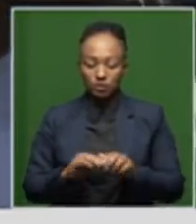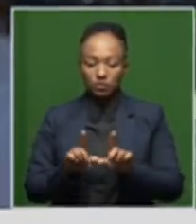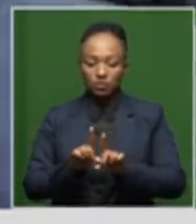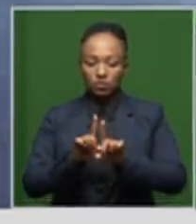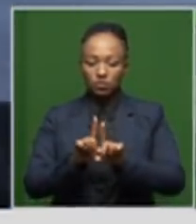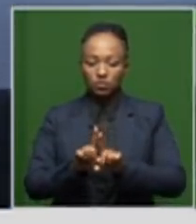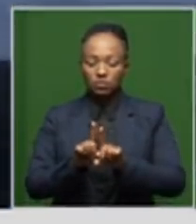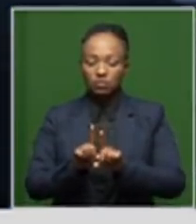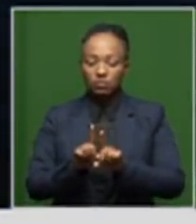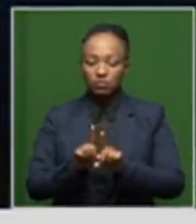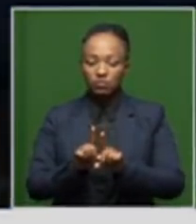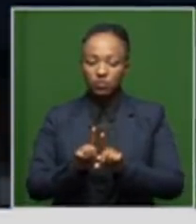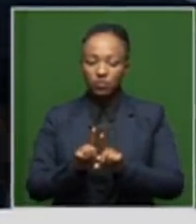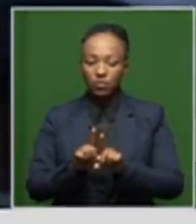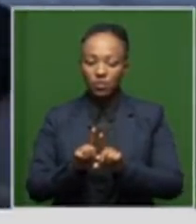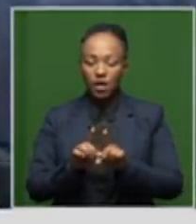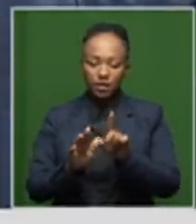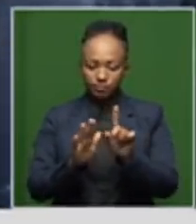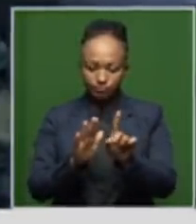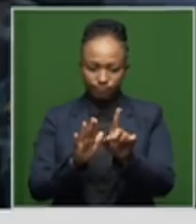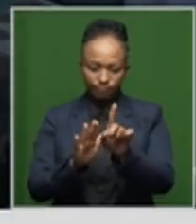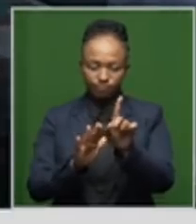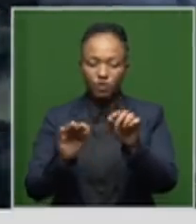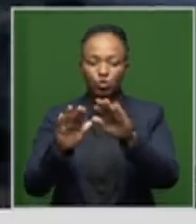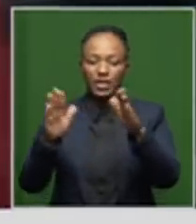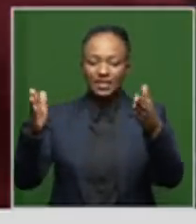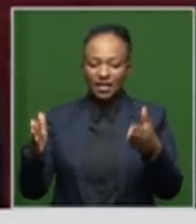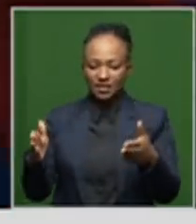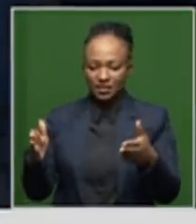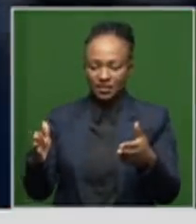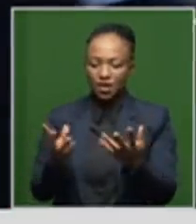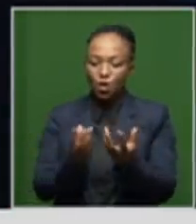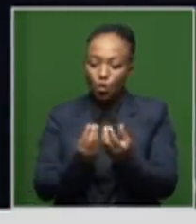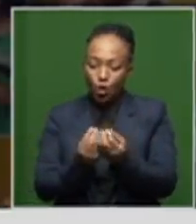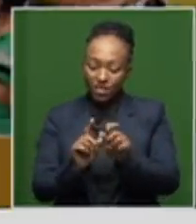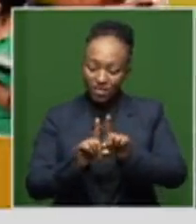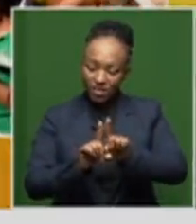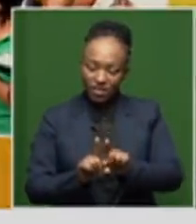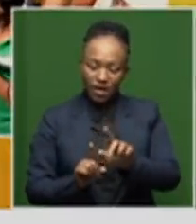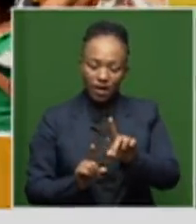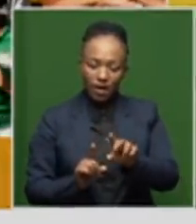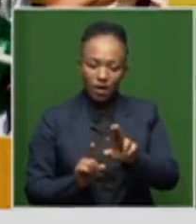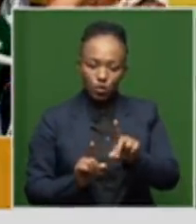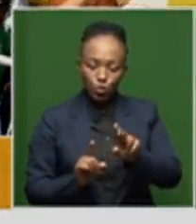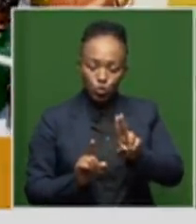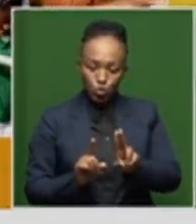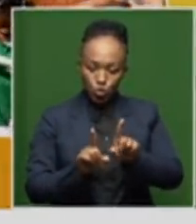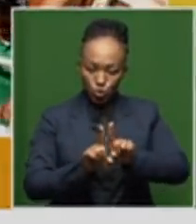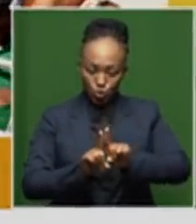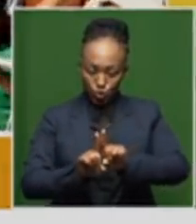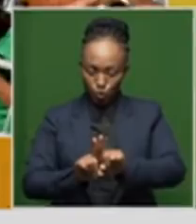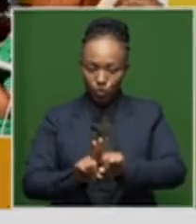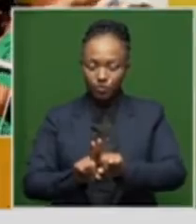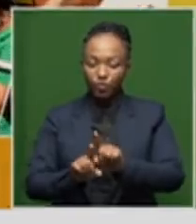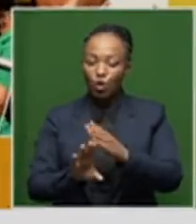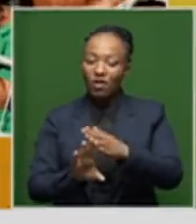he essentially makes his way to the podium alongside Dudu Miani, who is been